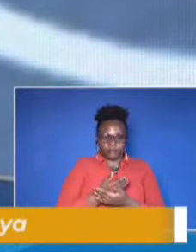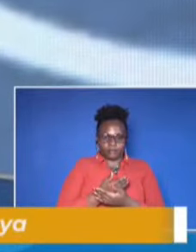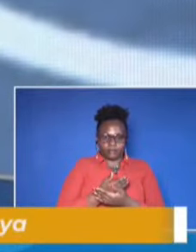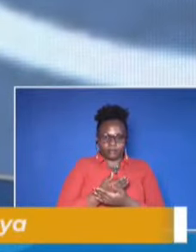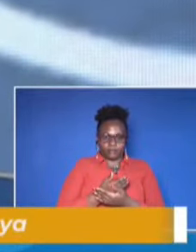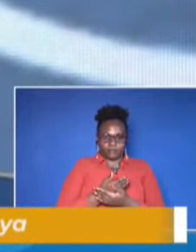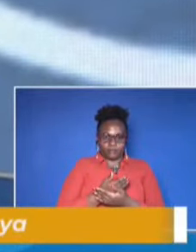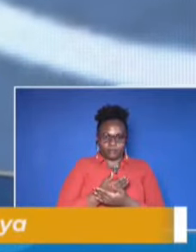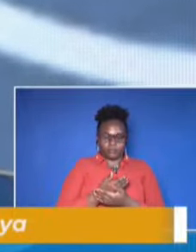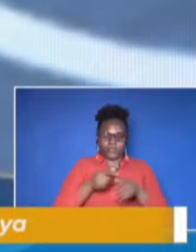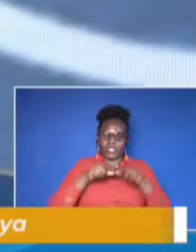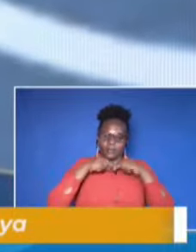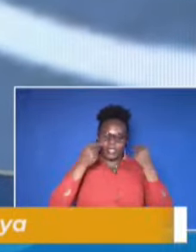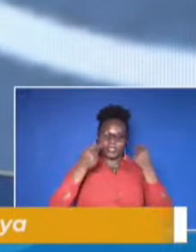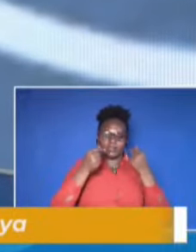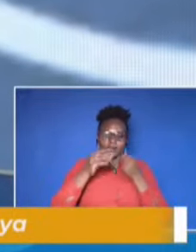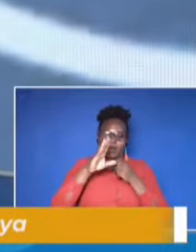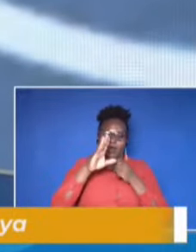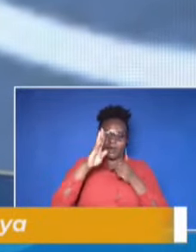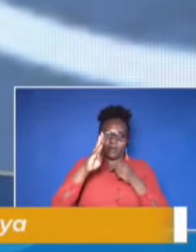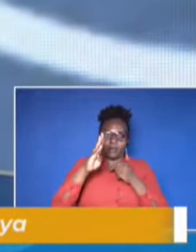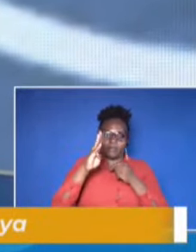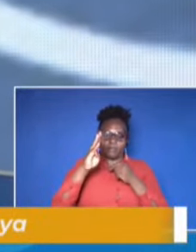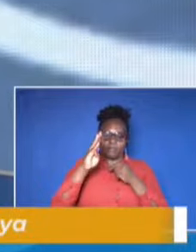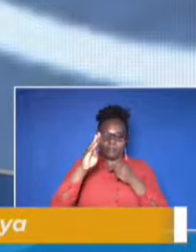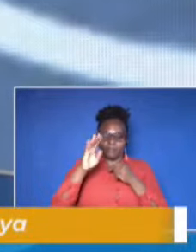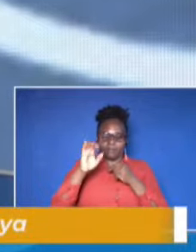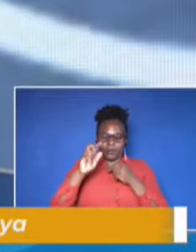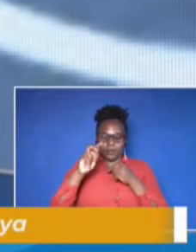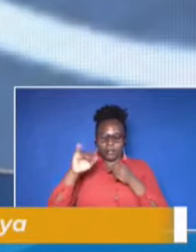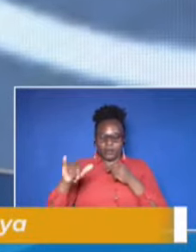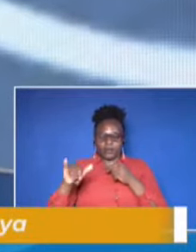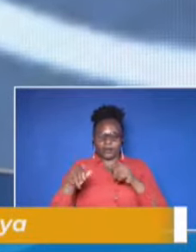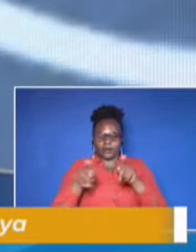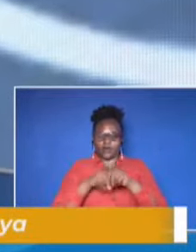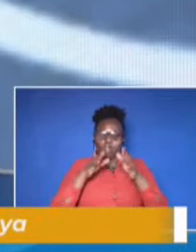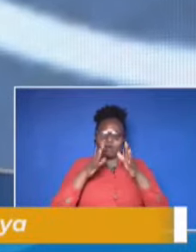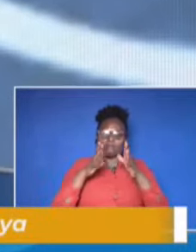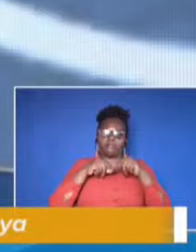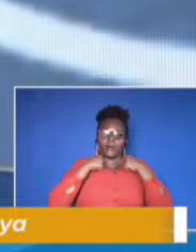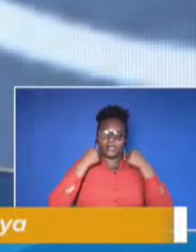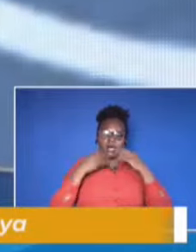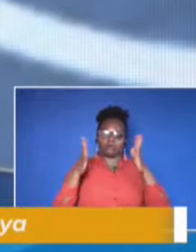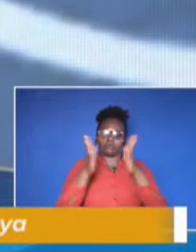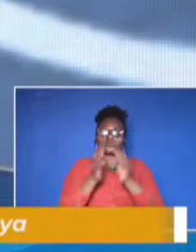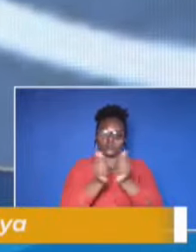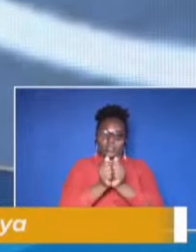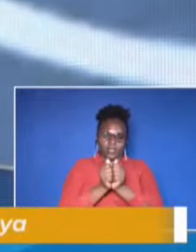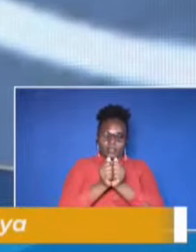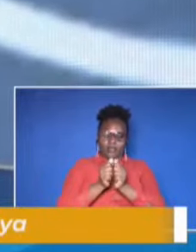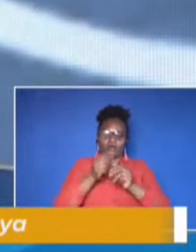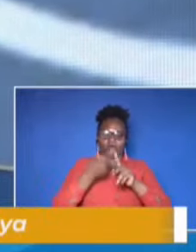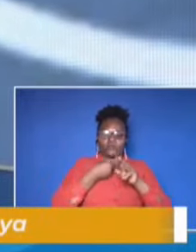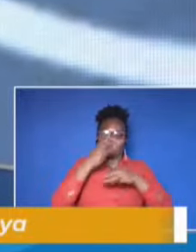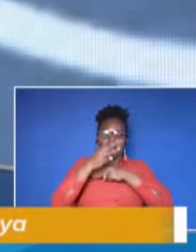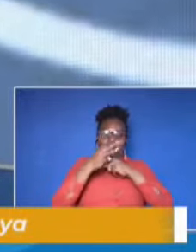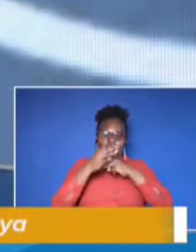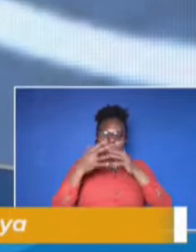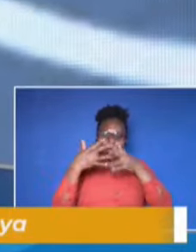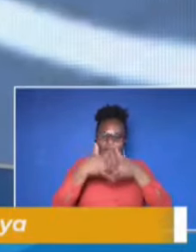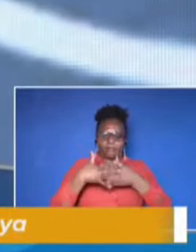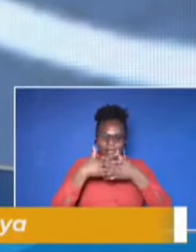present Pastor Ben H and the team accompanying you from the United States of America other parts of the